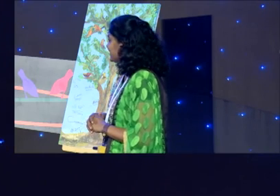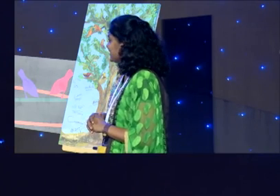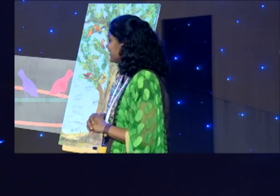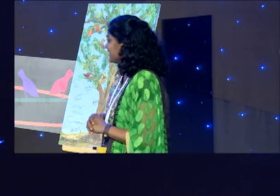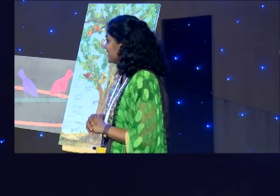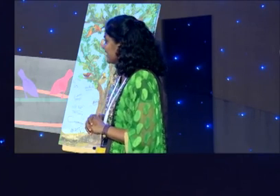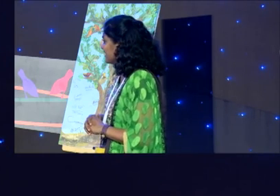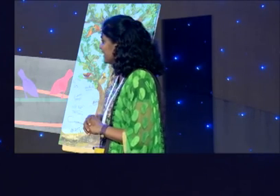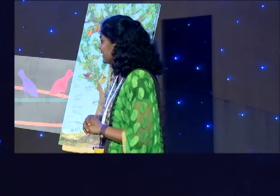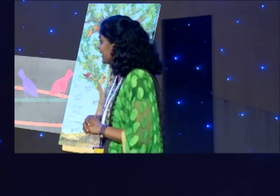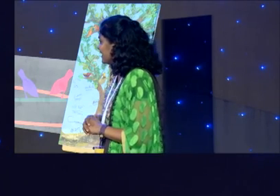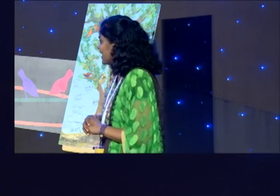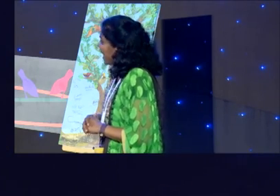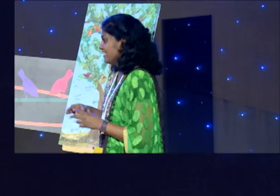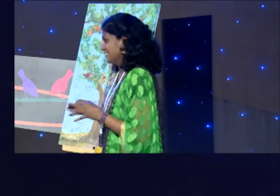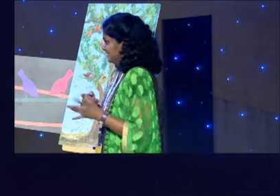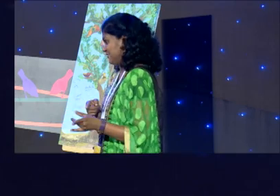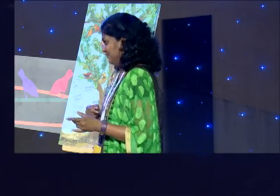At Brown,